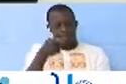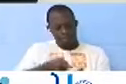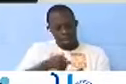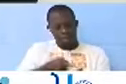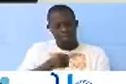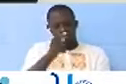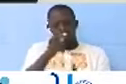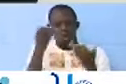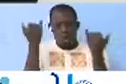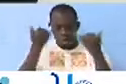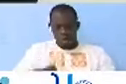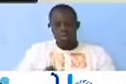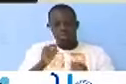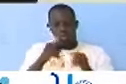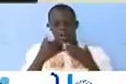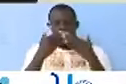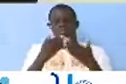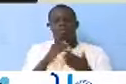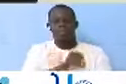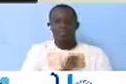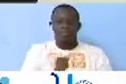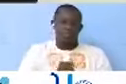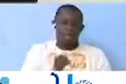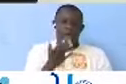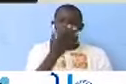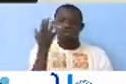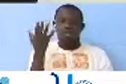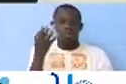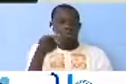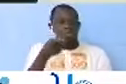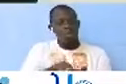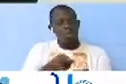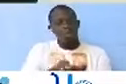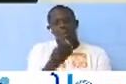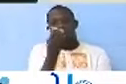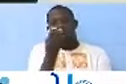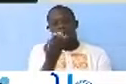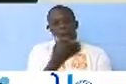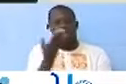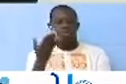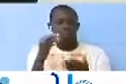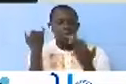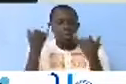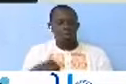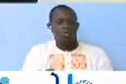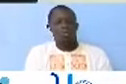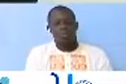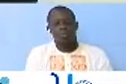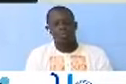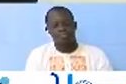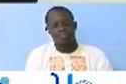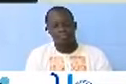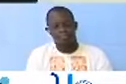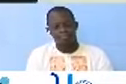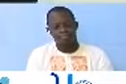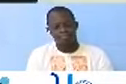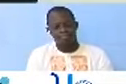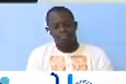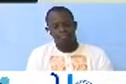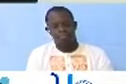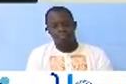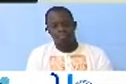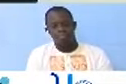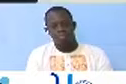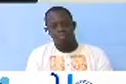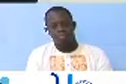yirkano bang. Foisa yirkano nyela bang. Yefo menke la julayan yinkono. Yefo akumforo nangamo men. Ifo tala. Sa